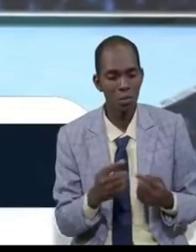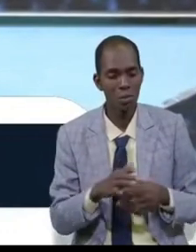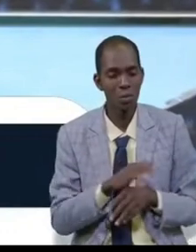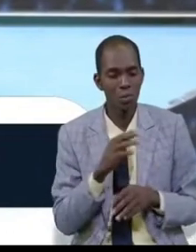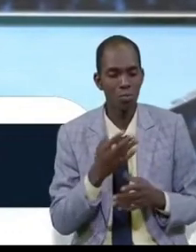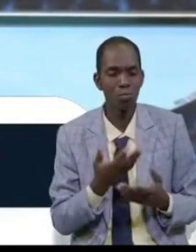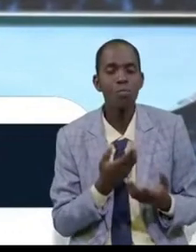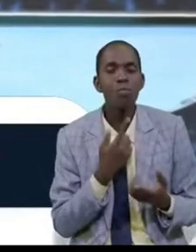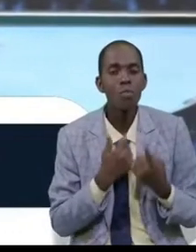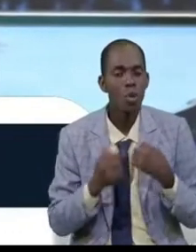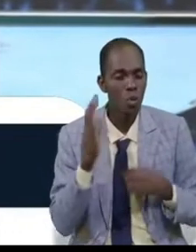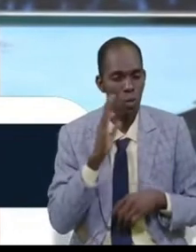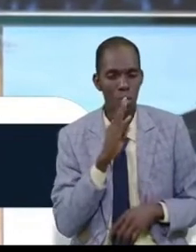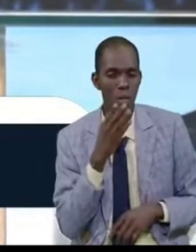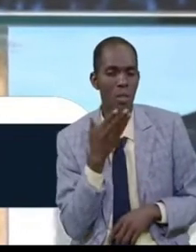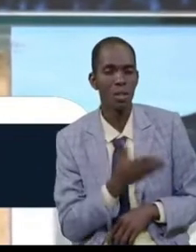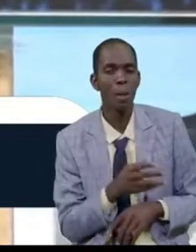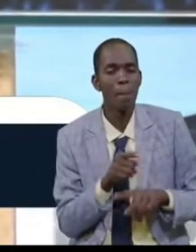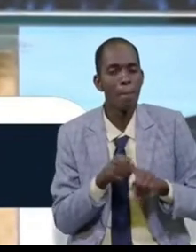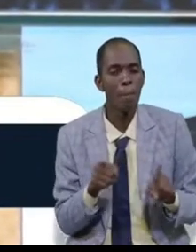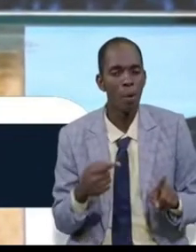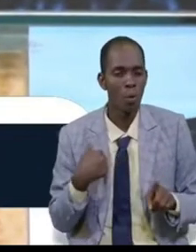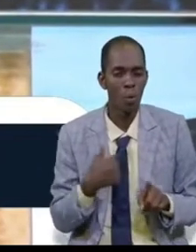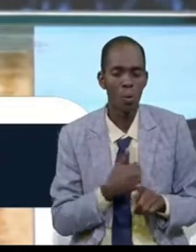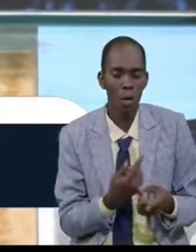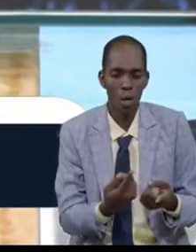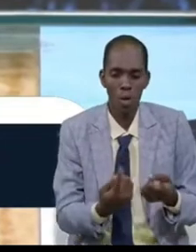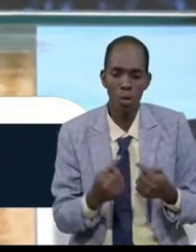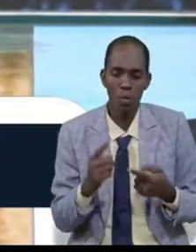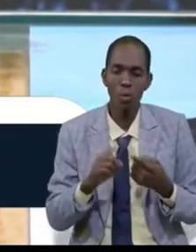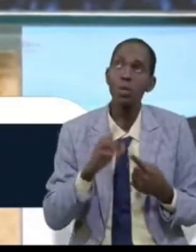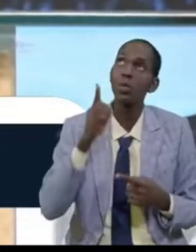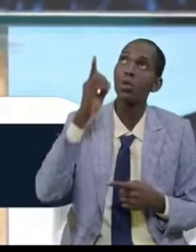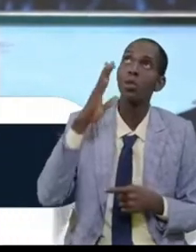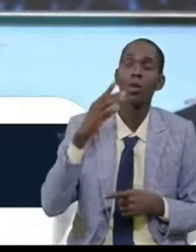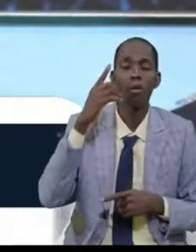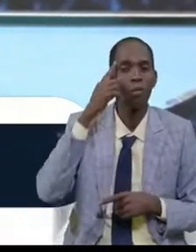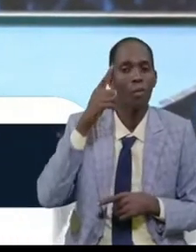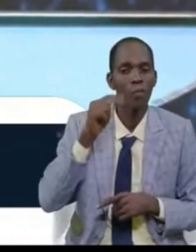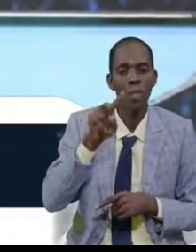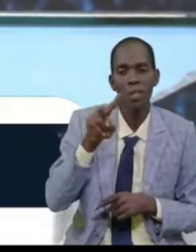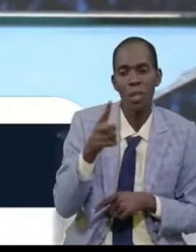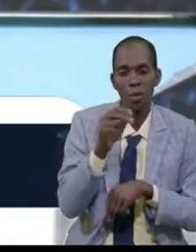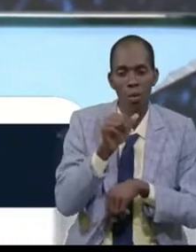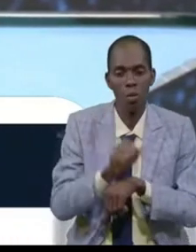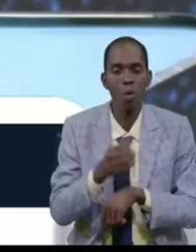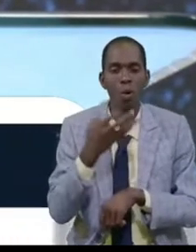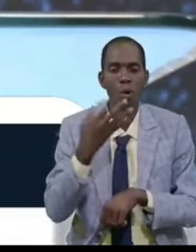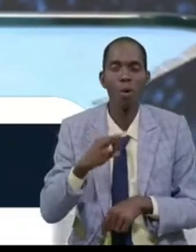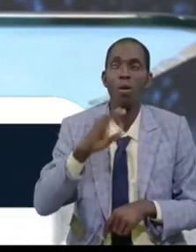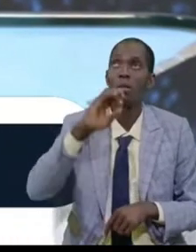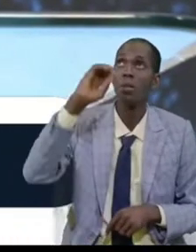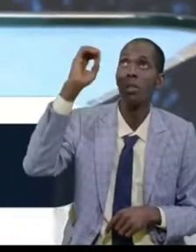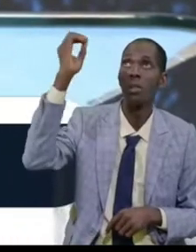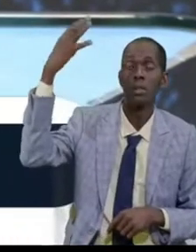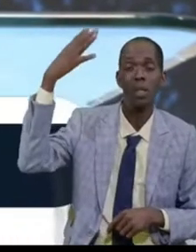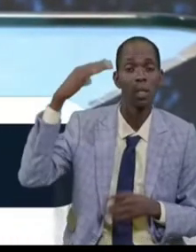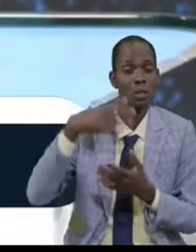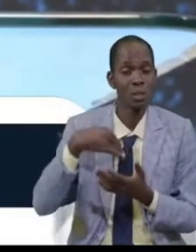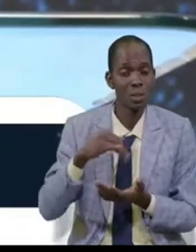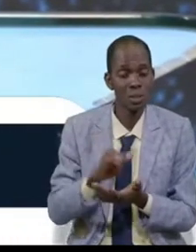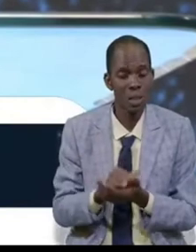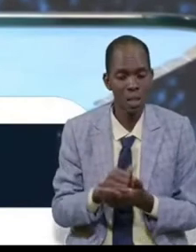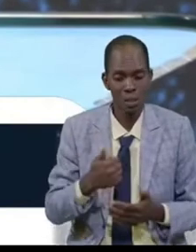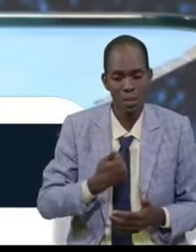salvation. But then we come to God for the second work of grace. And that